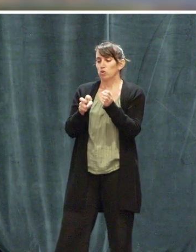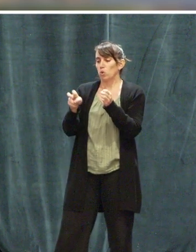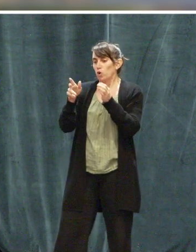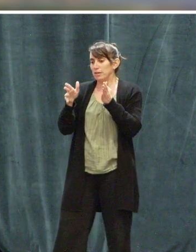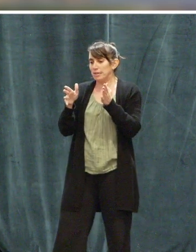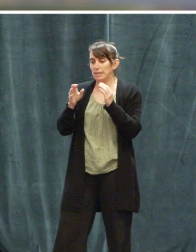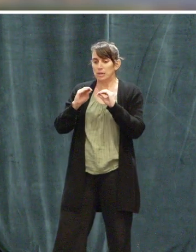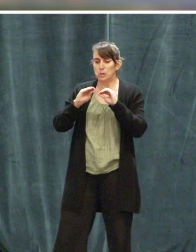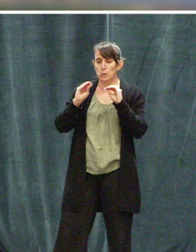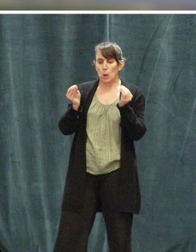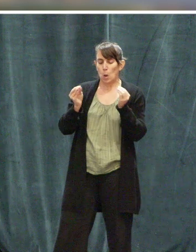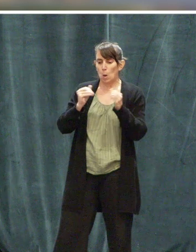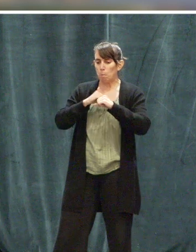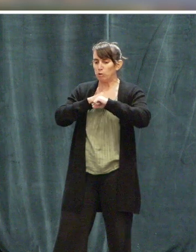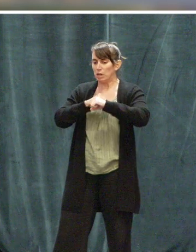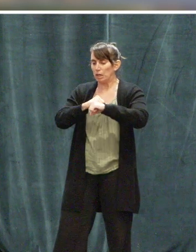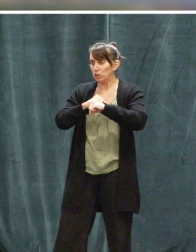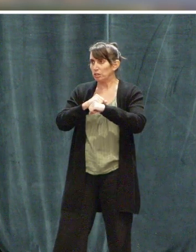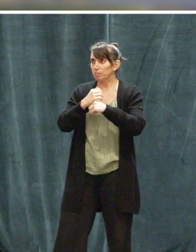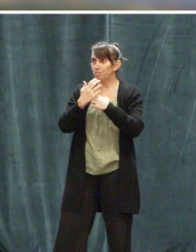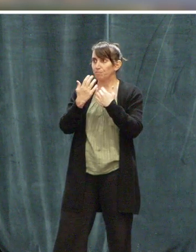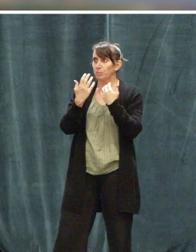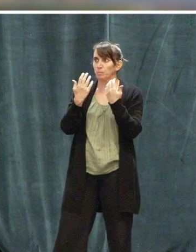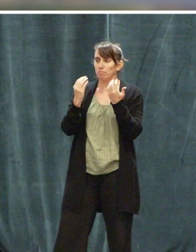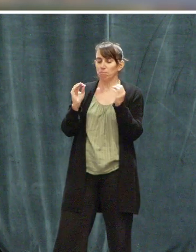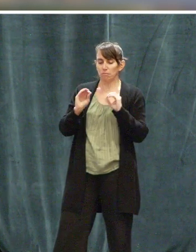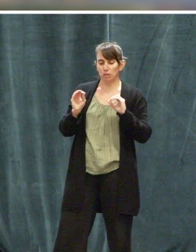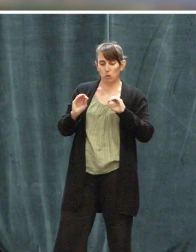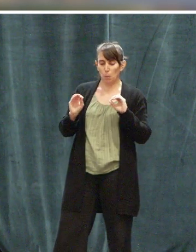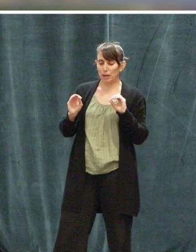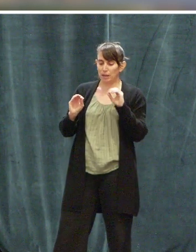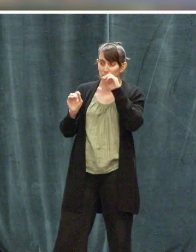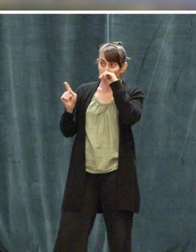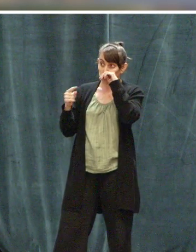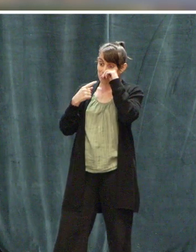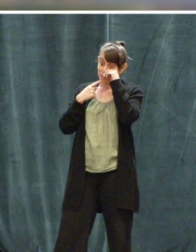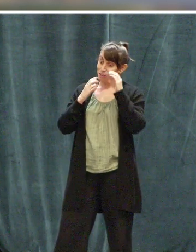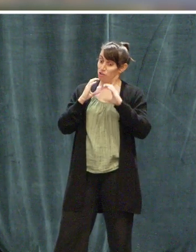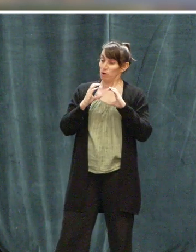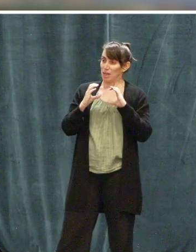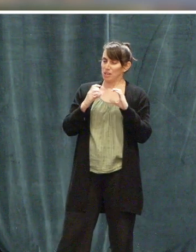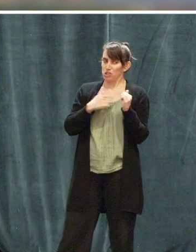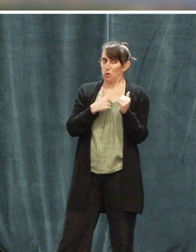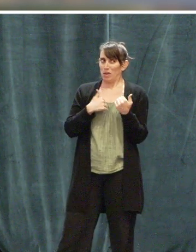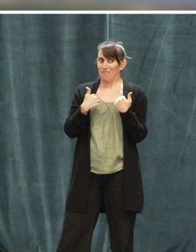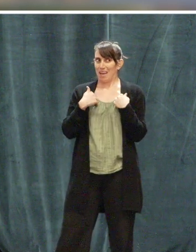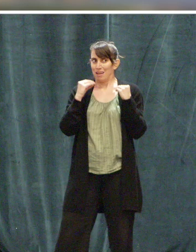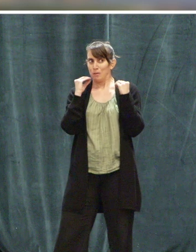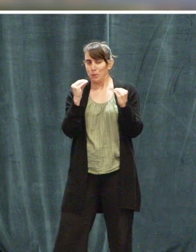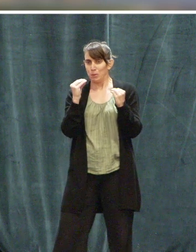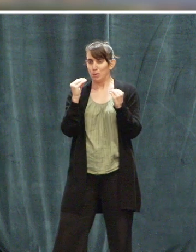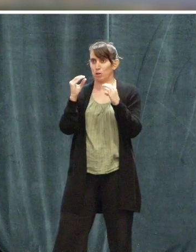no protection. There's no one, you say that there's communication, we've had none. I